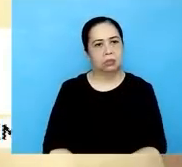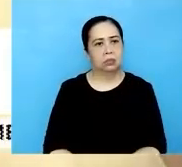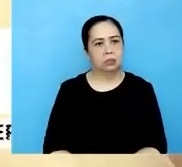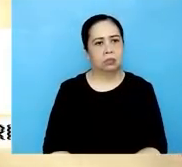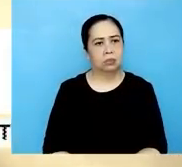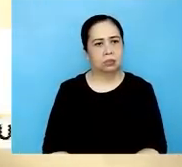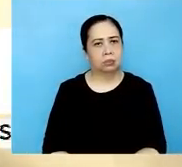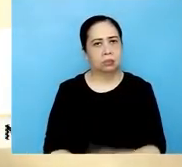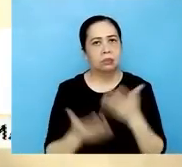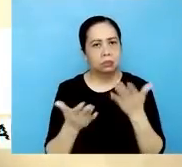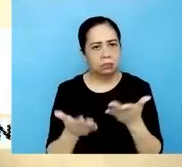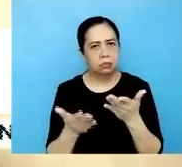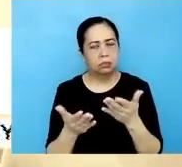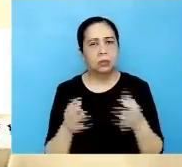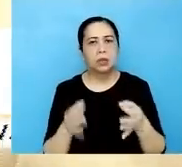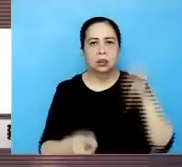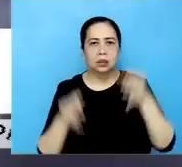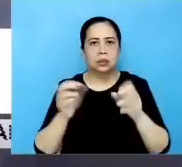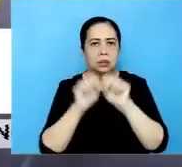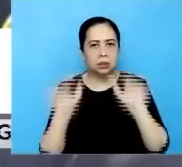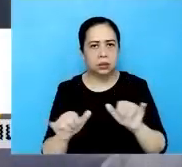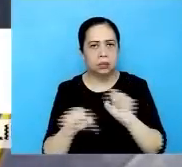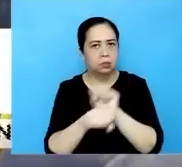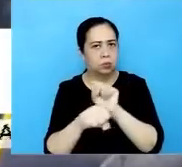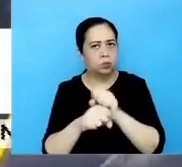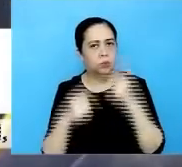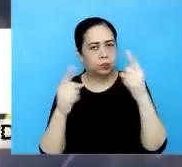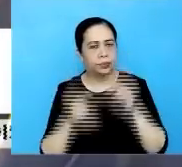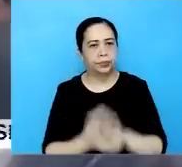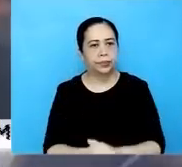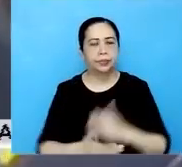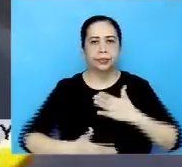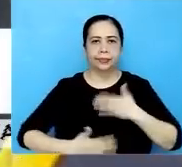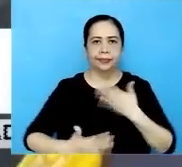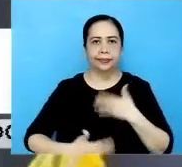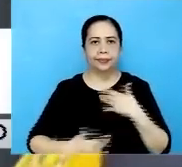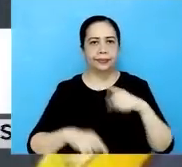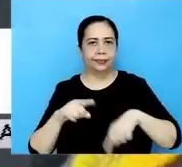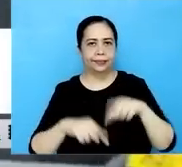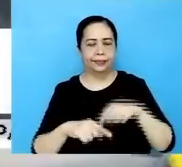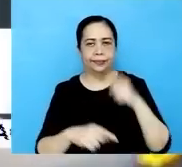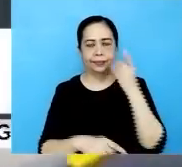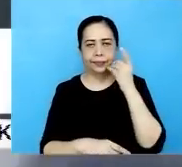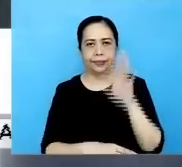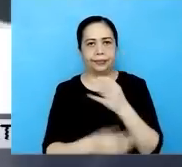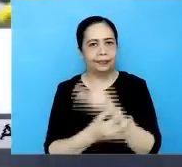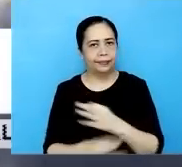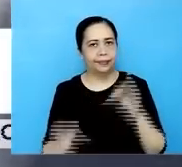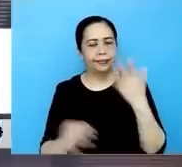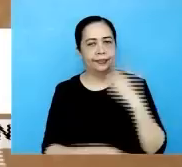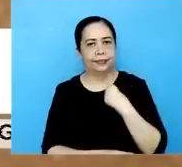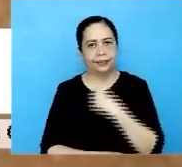That's the justice system working. Nagbubuni naman ang mga kaalyado ni De Lima sa pagkakaabswelto sa dating